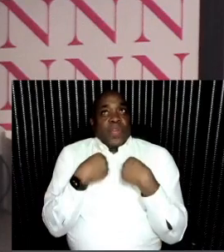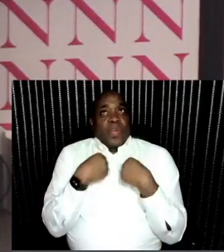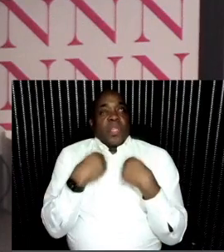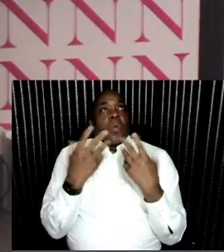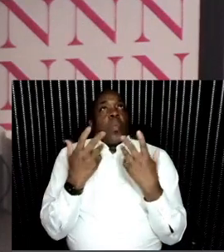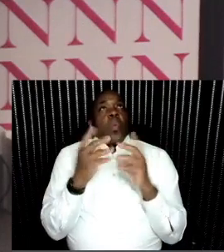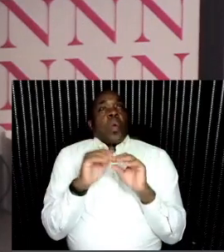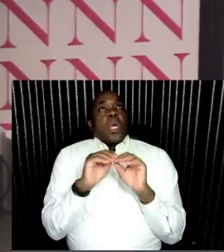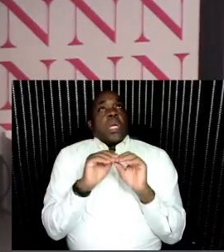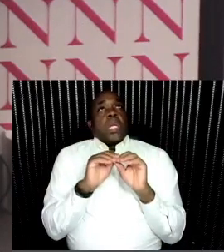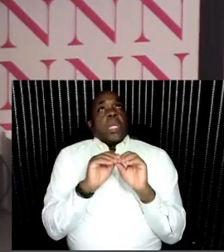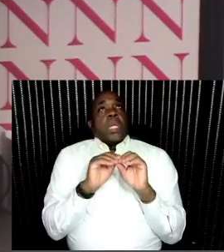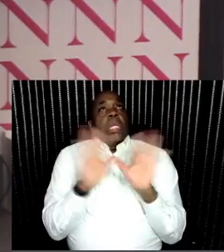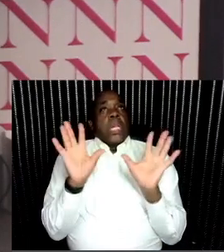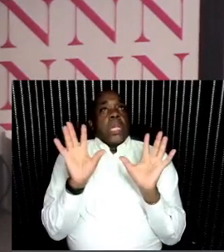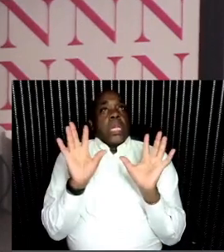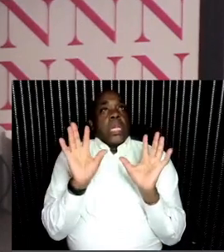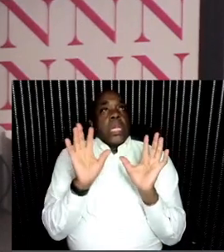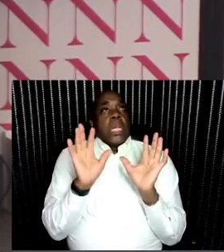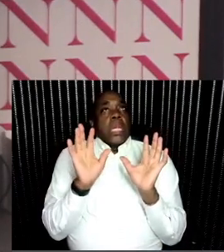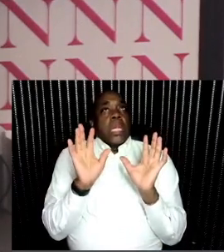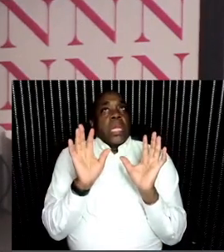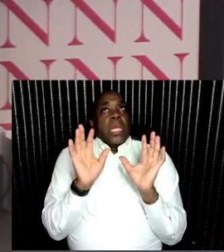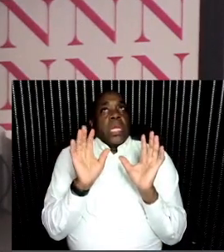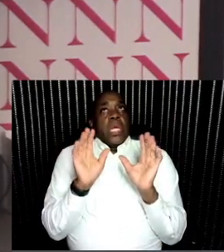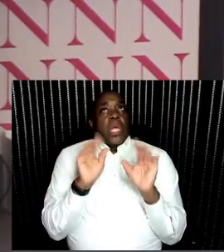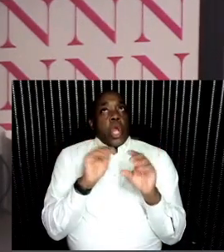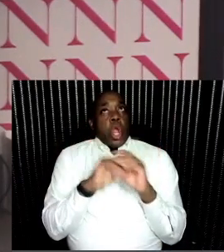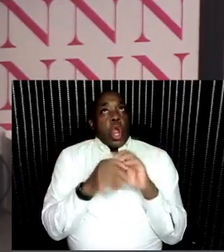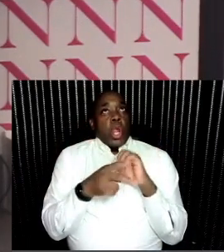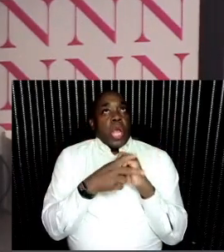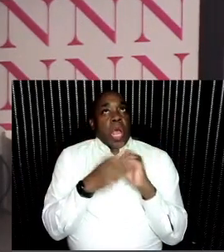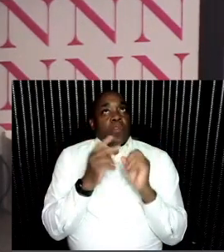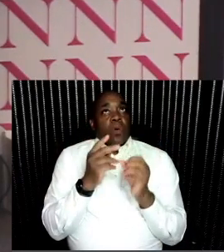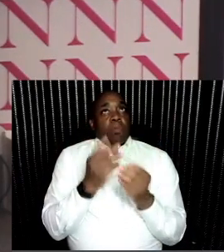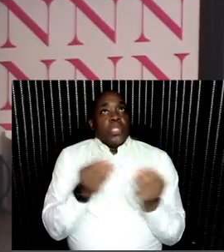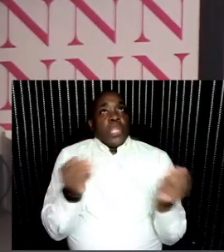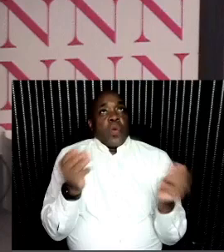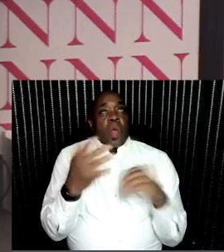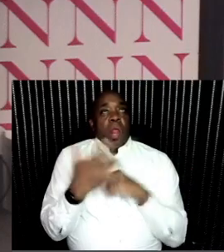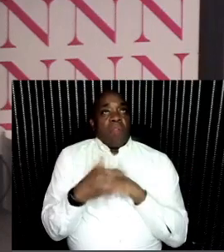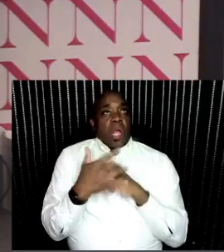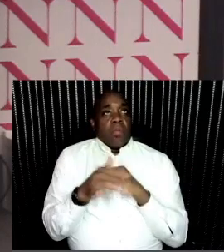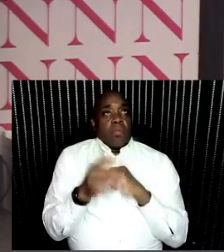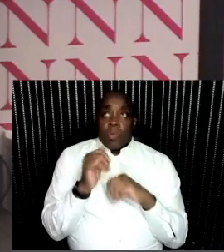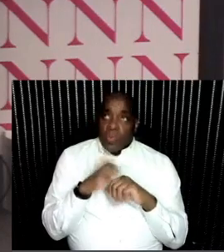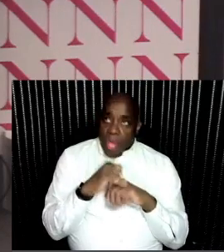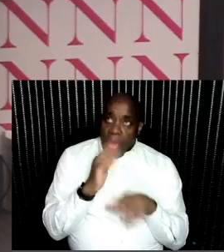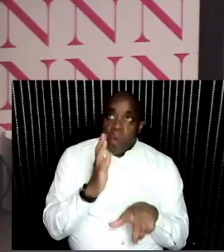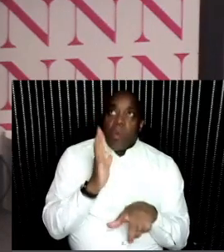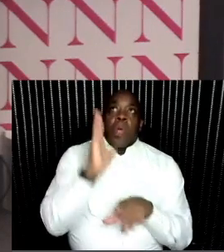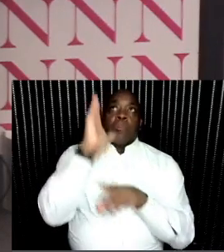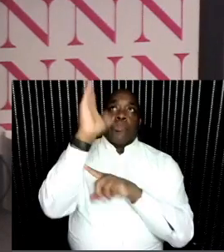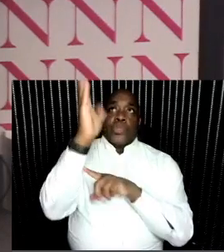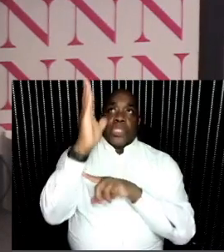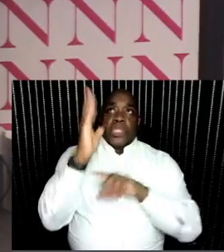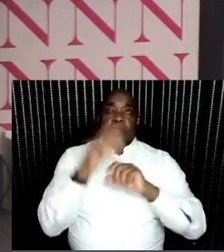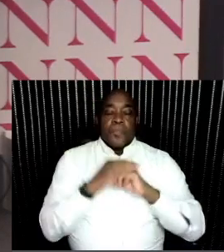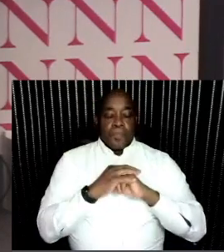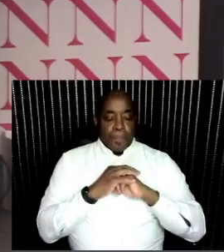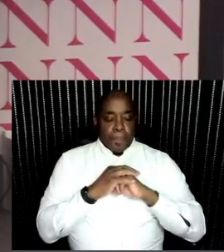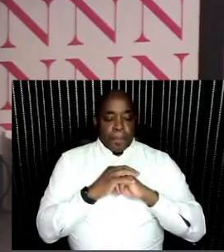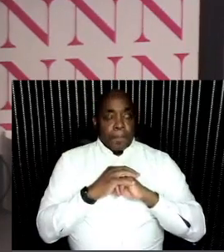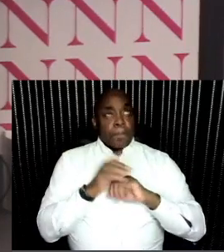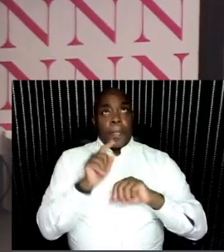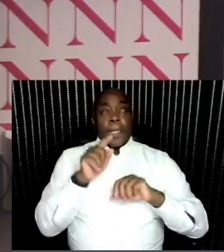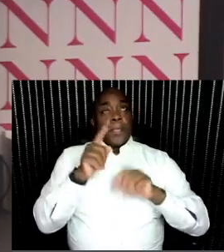when archival material is available and where it's going to be presented. And they're in the position